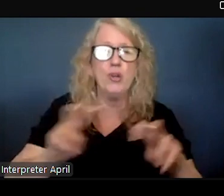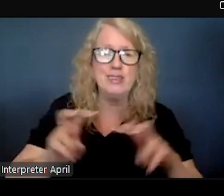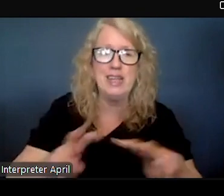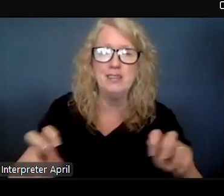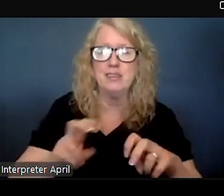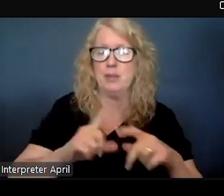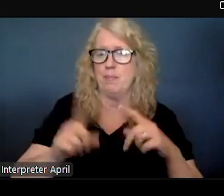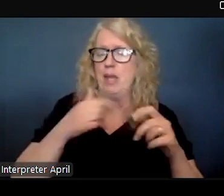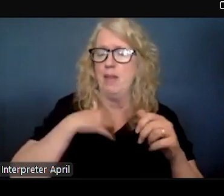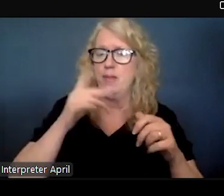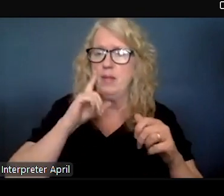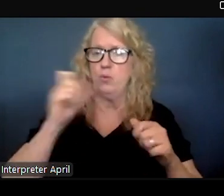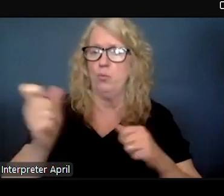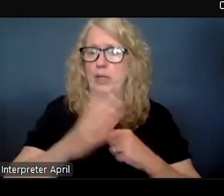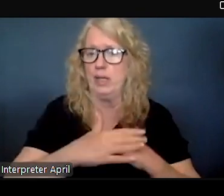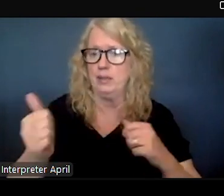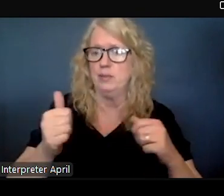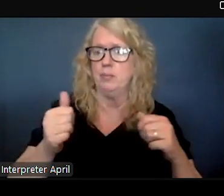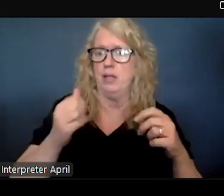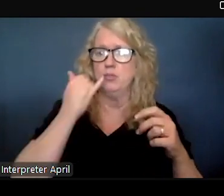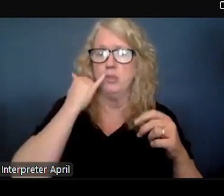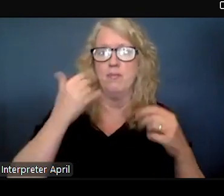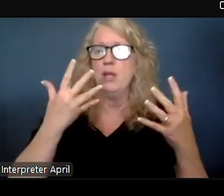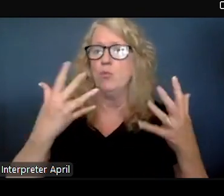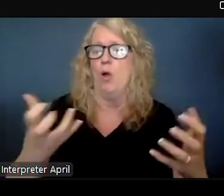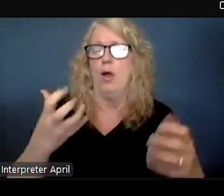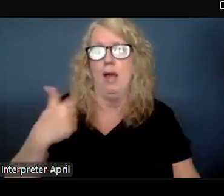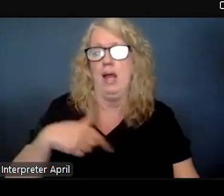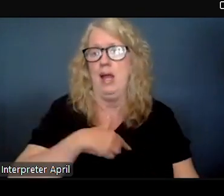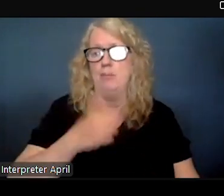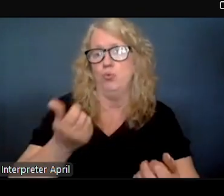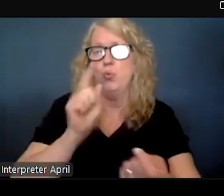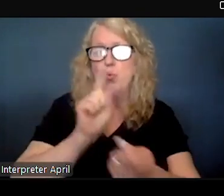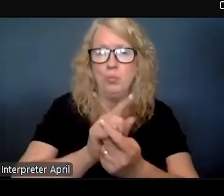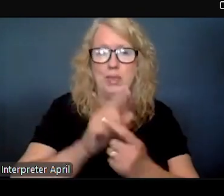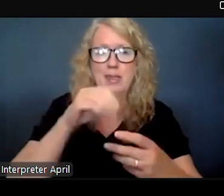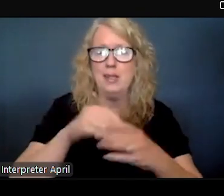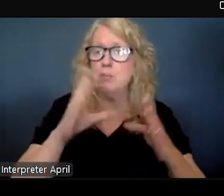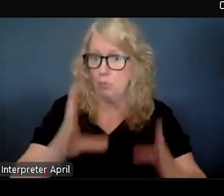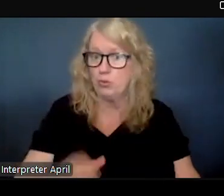could dispatch out if they are wanting us to meet them in person.